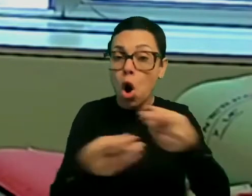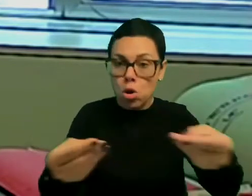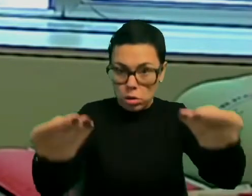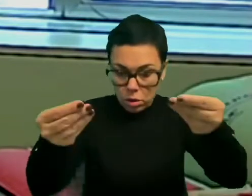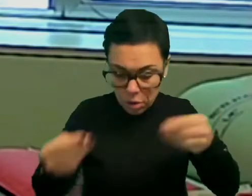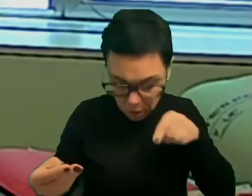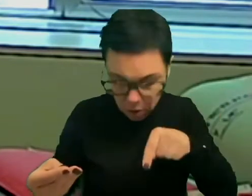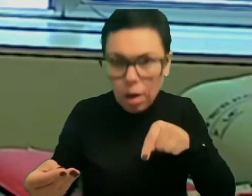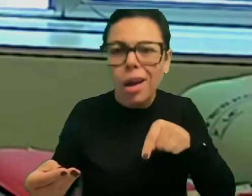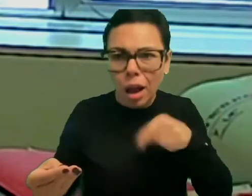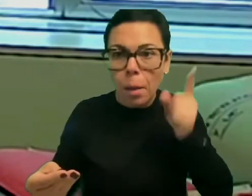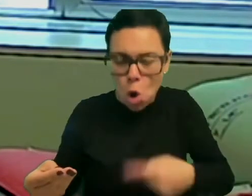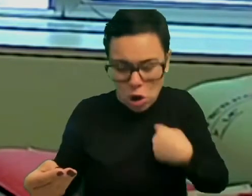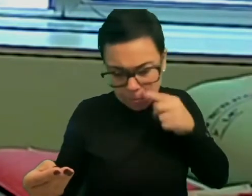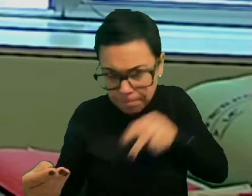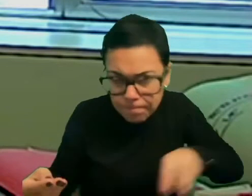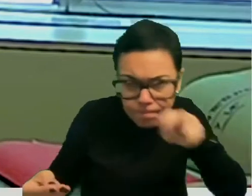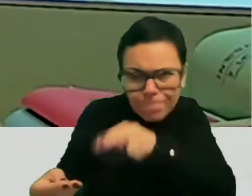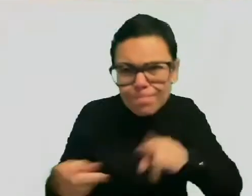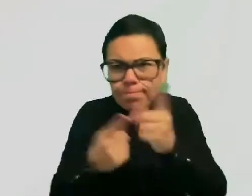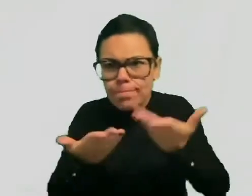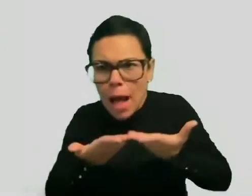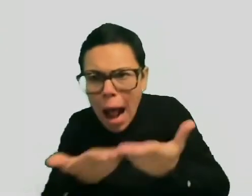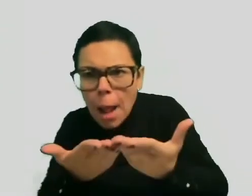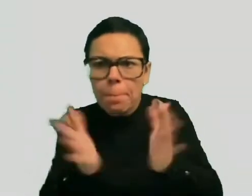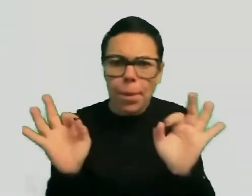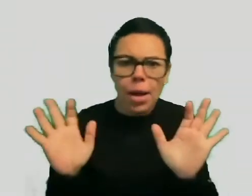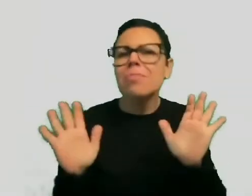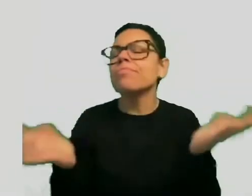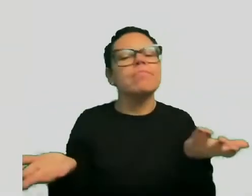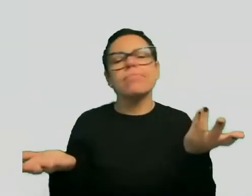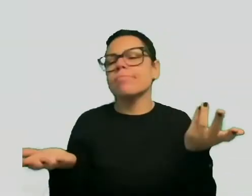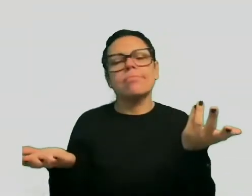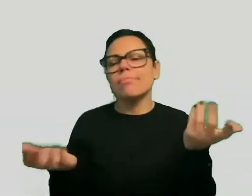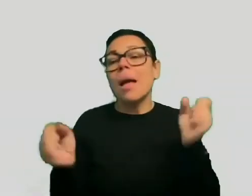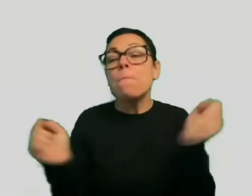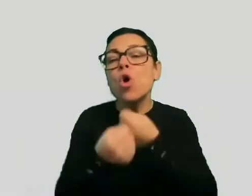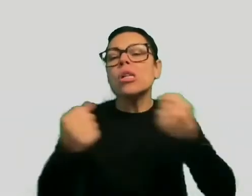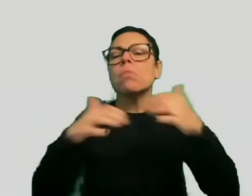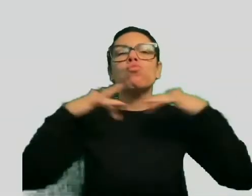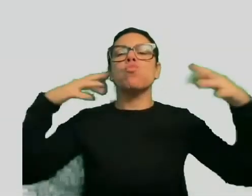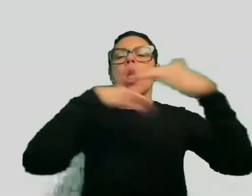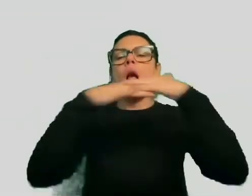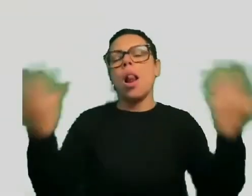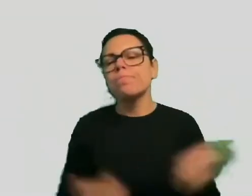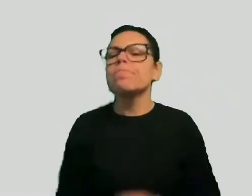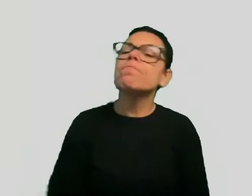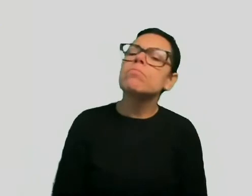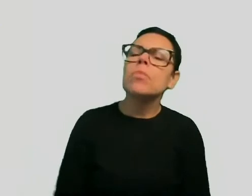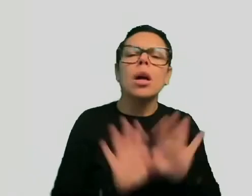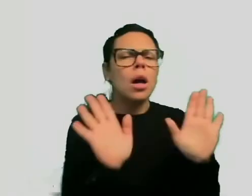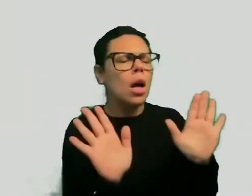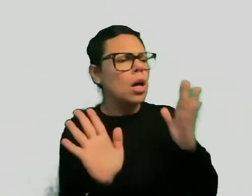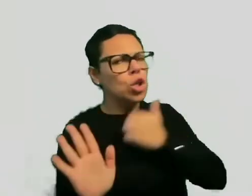a general formula, I'm afraid. Yes. And would you say it's best to tell the contractor what to do because you're the expert,